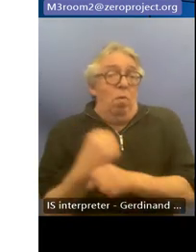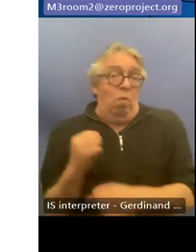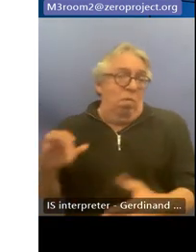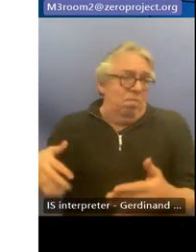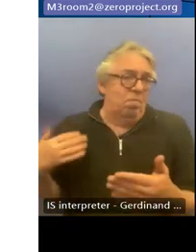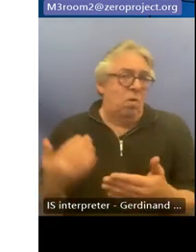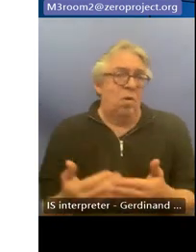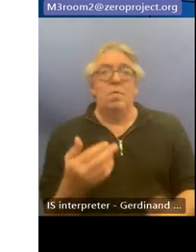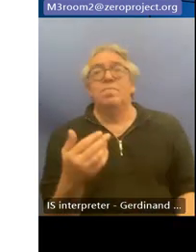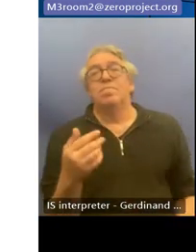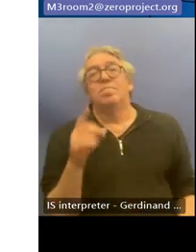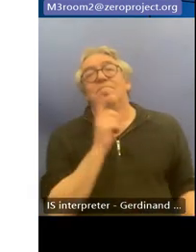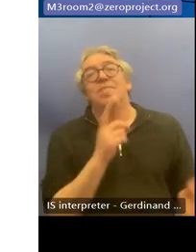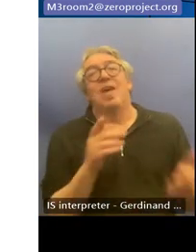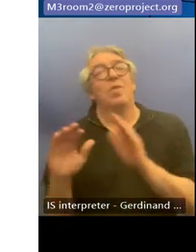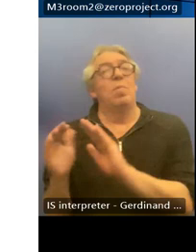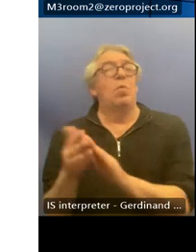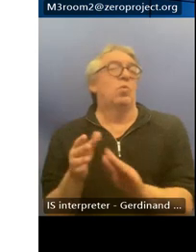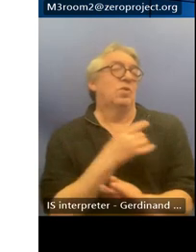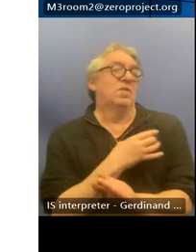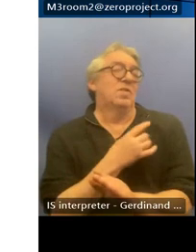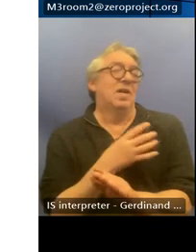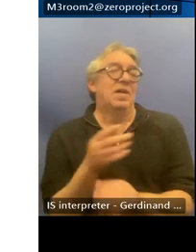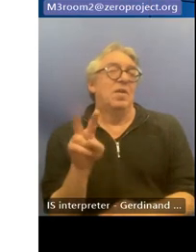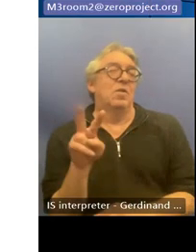deaf community back in Chile.